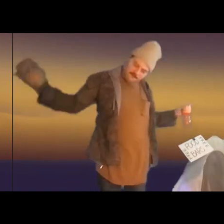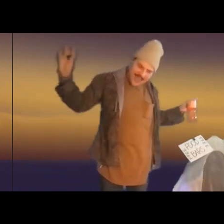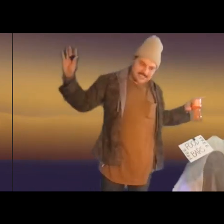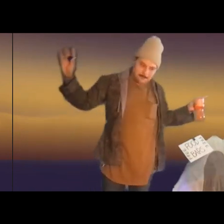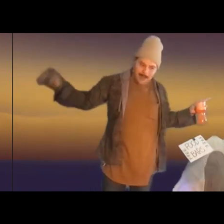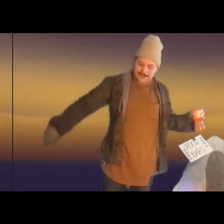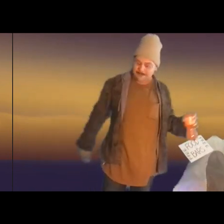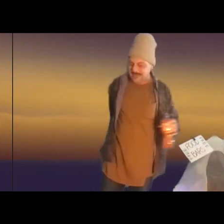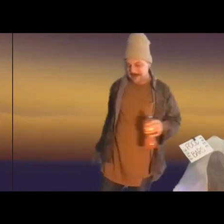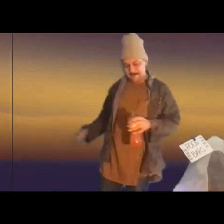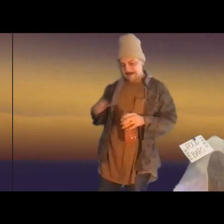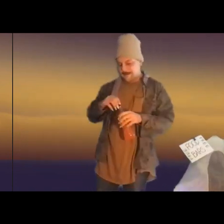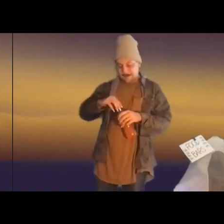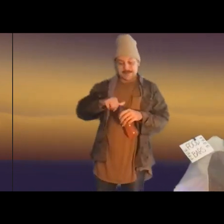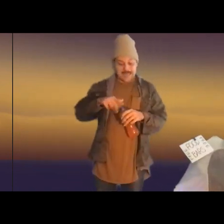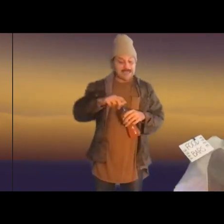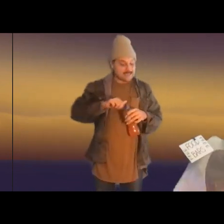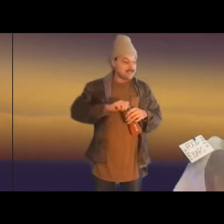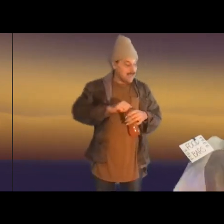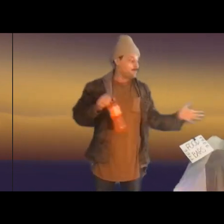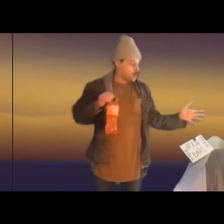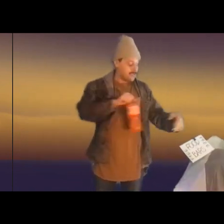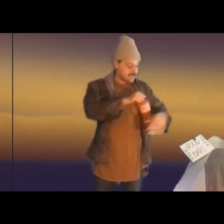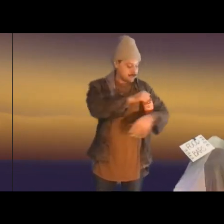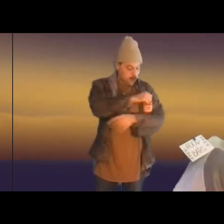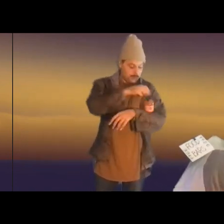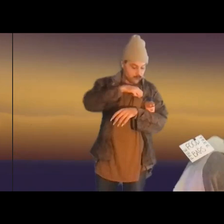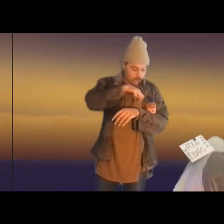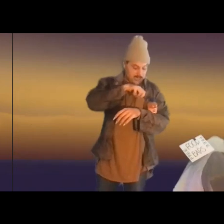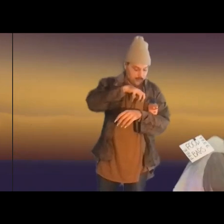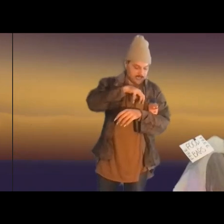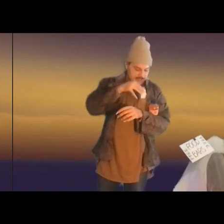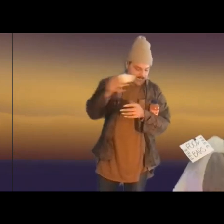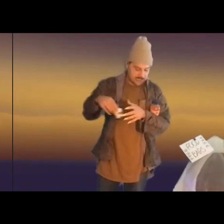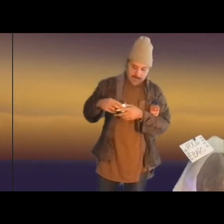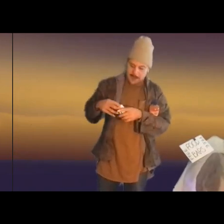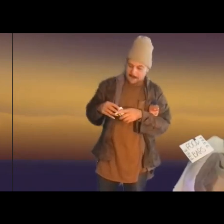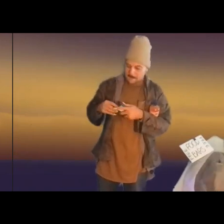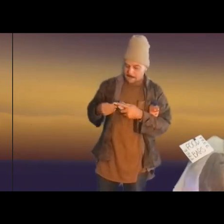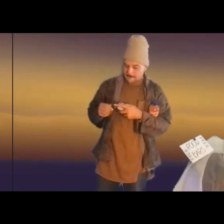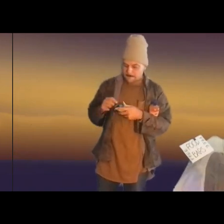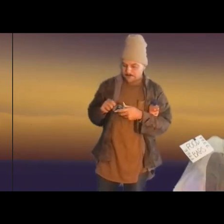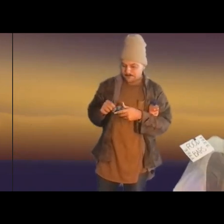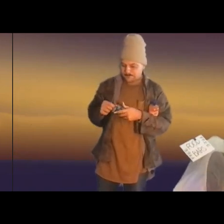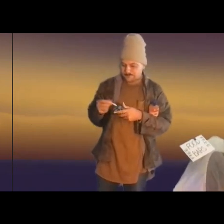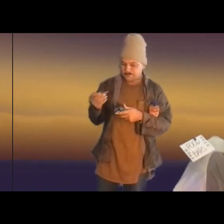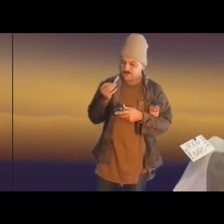no fags a boss of me. And besides, I'm trying to smoke and drink. What do you say to that?